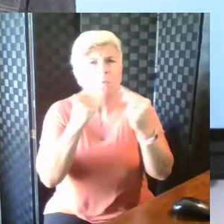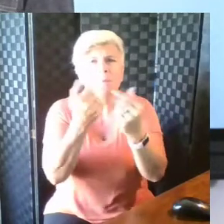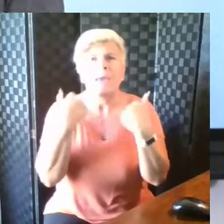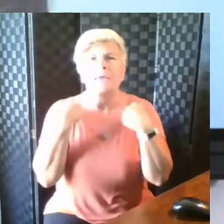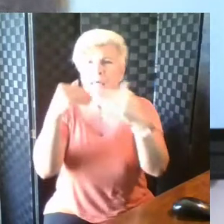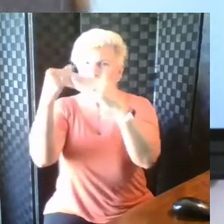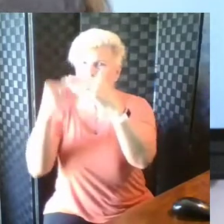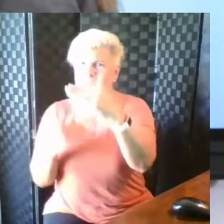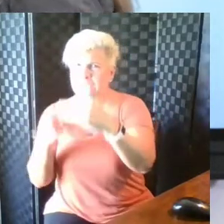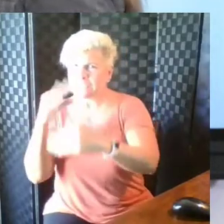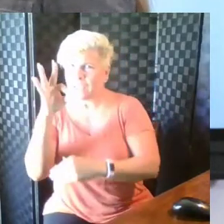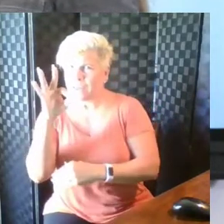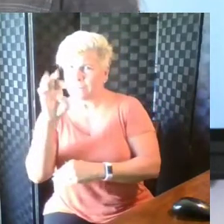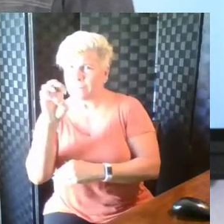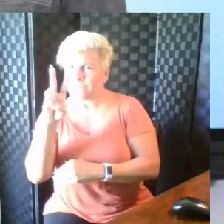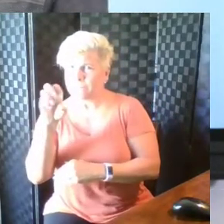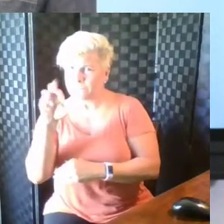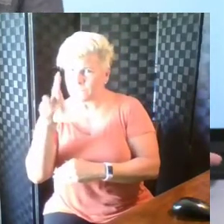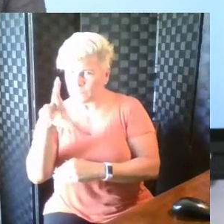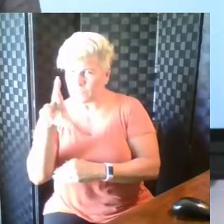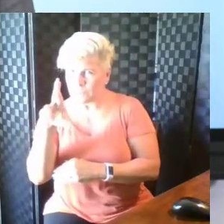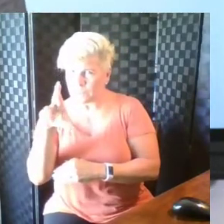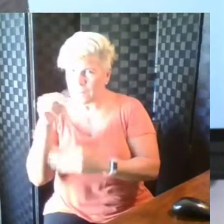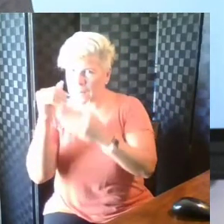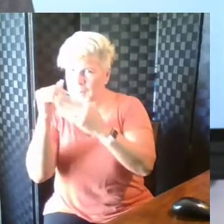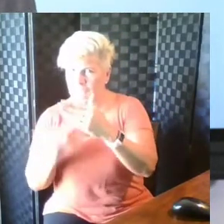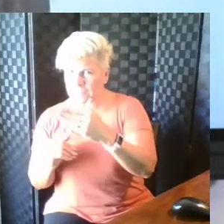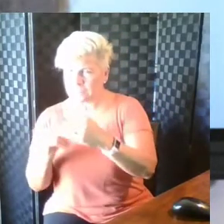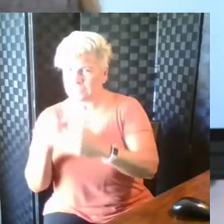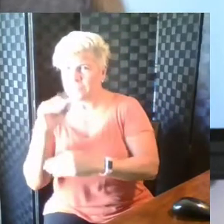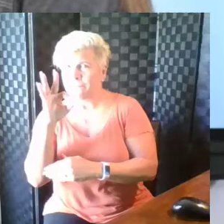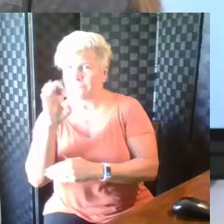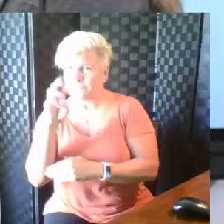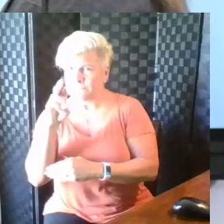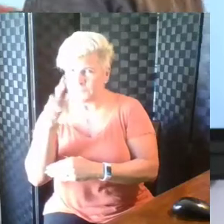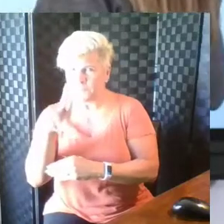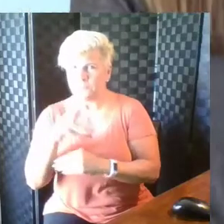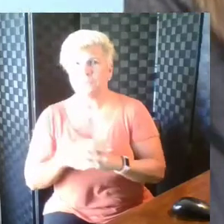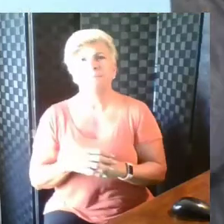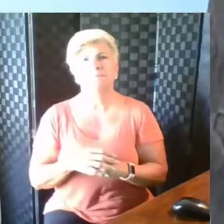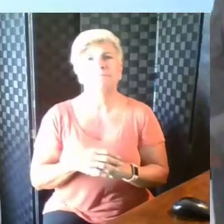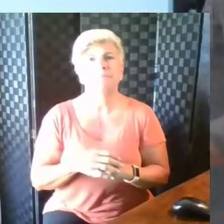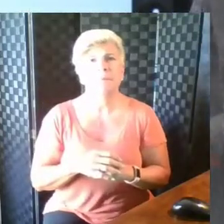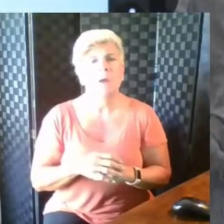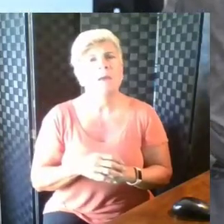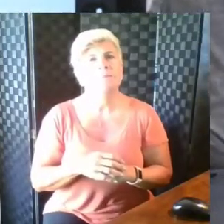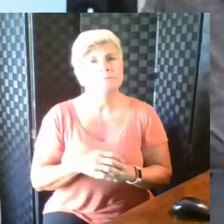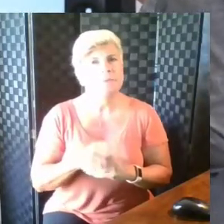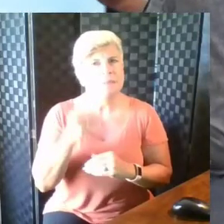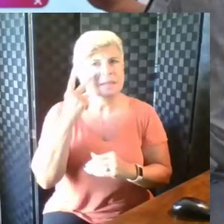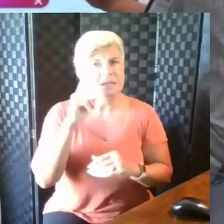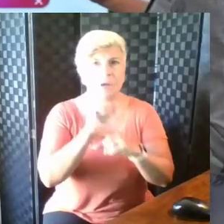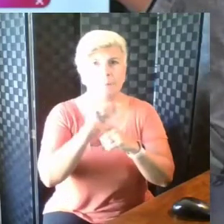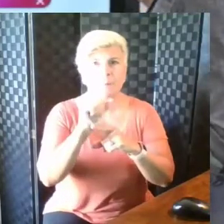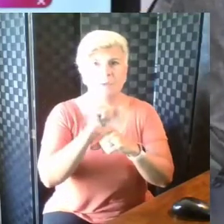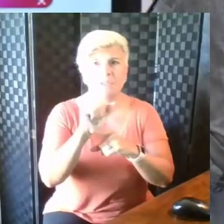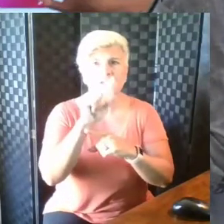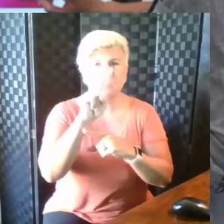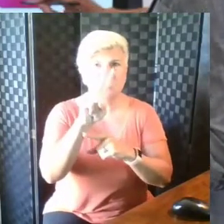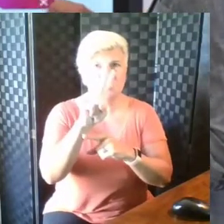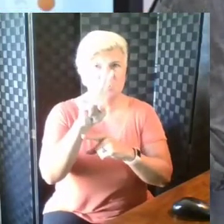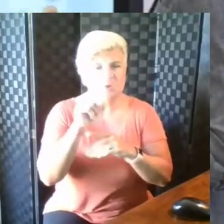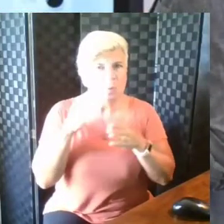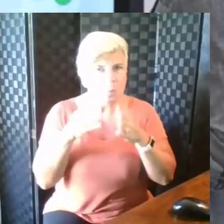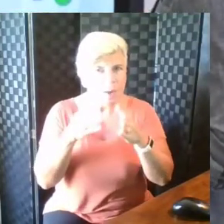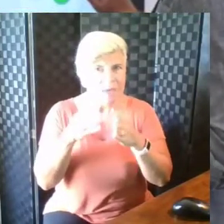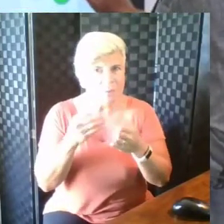fewer. Now this first example kind of looks like our bears, right? So let's take a look and practice the 2 strategies that we